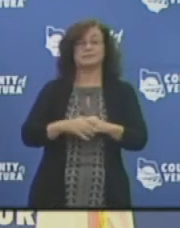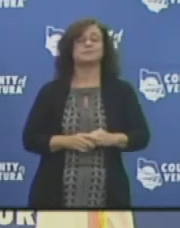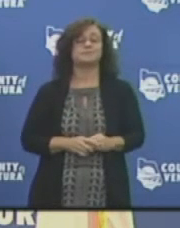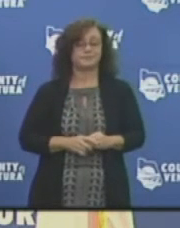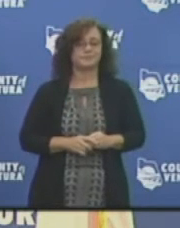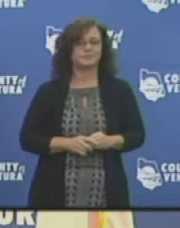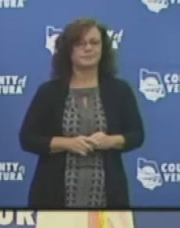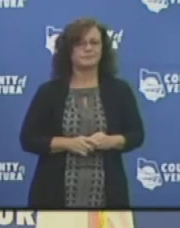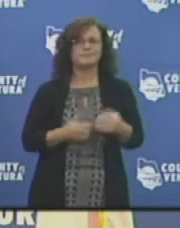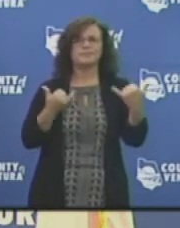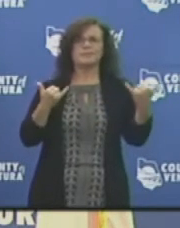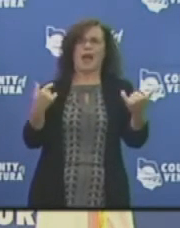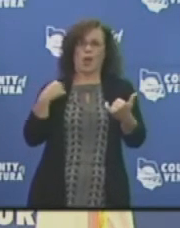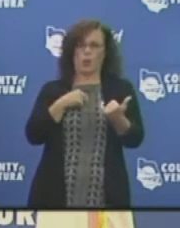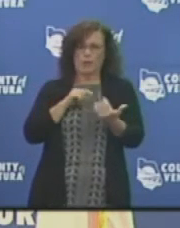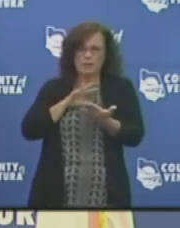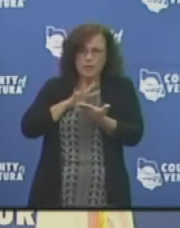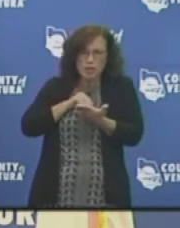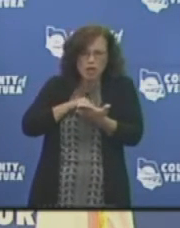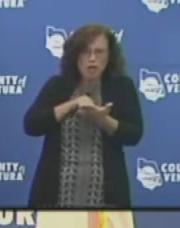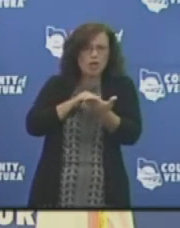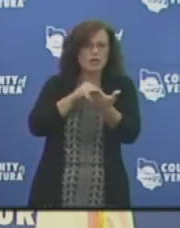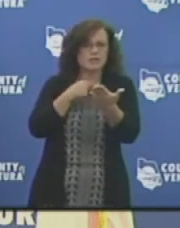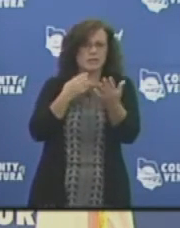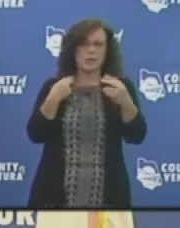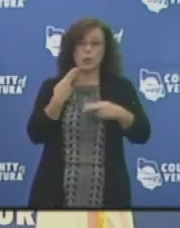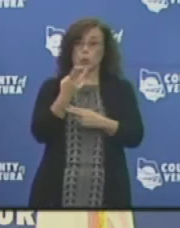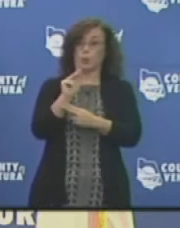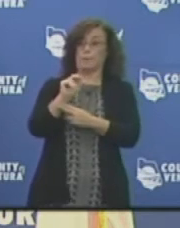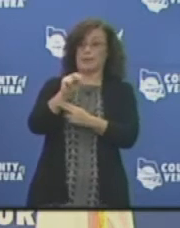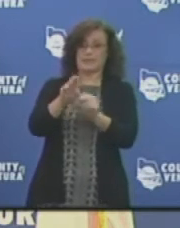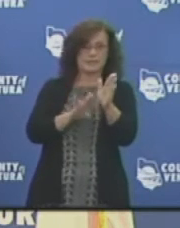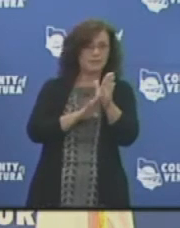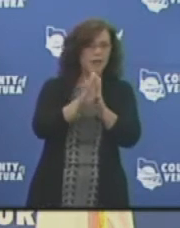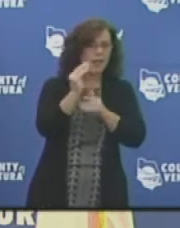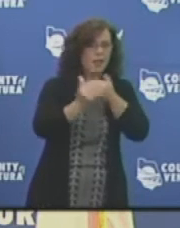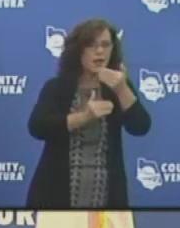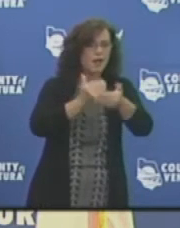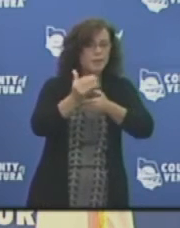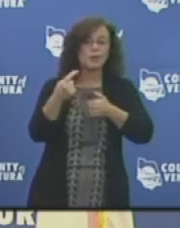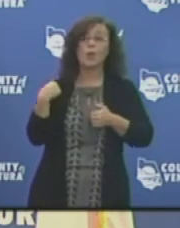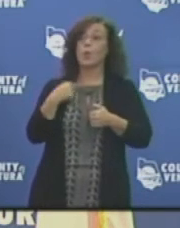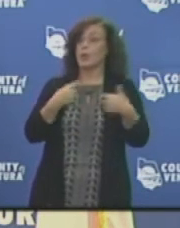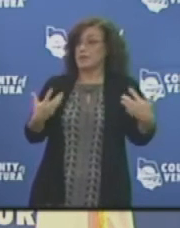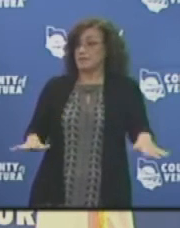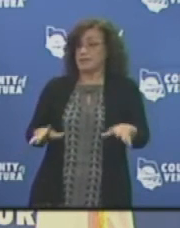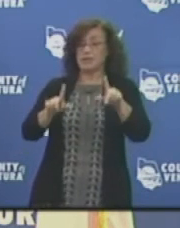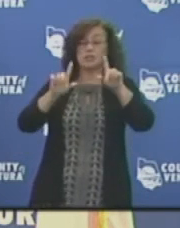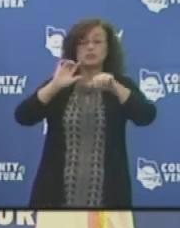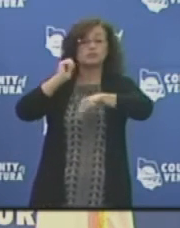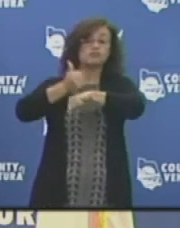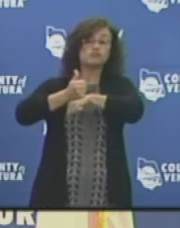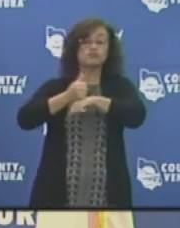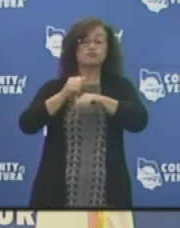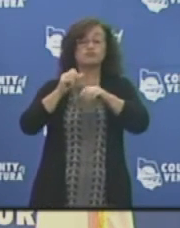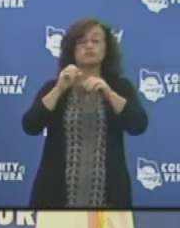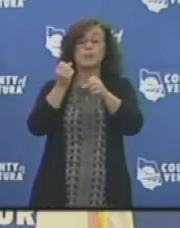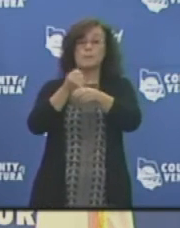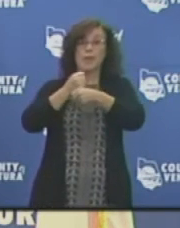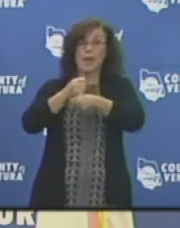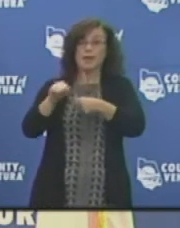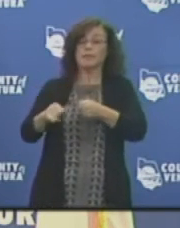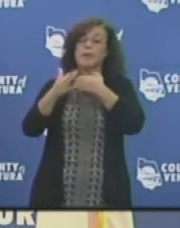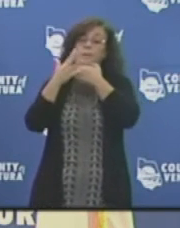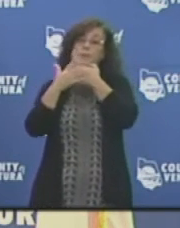human development where we are, we're capable of creating a blood test that